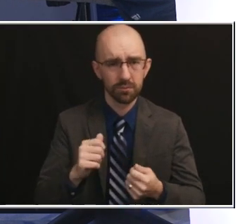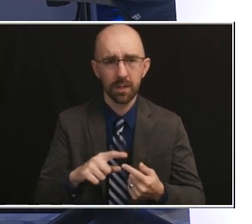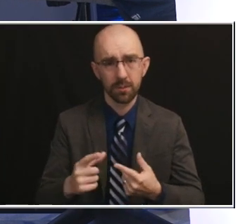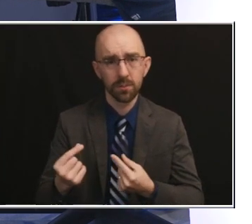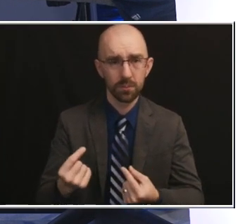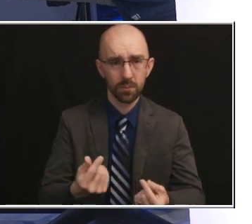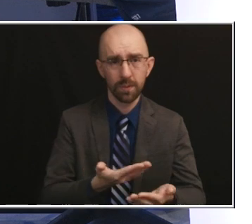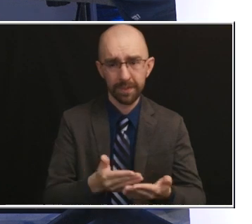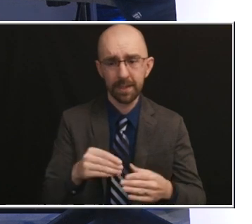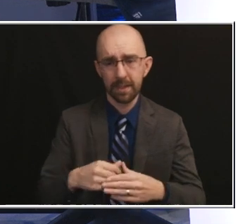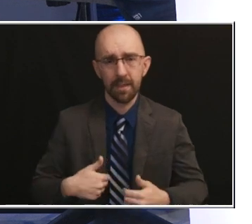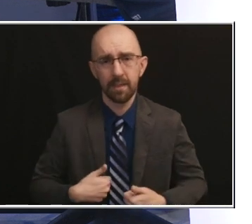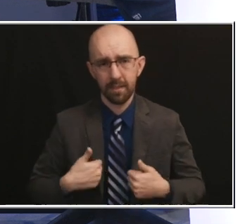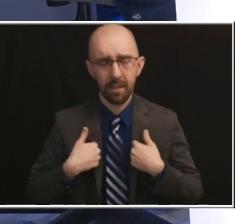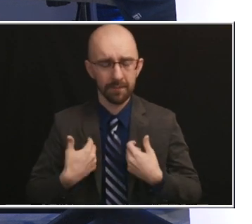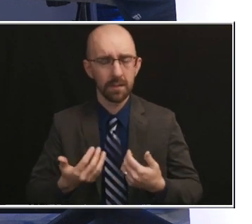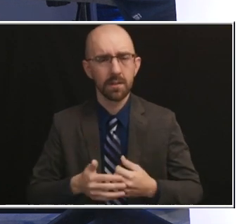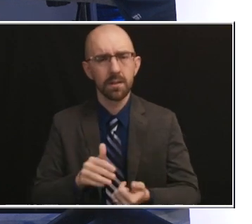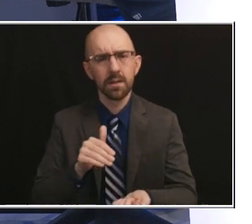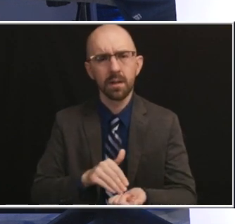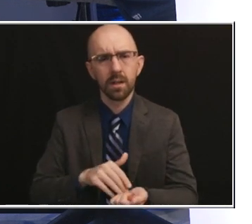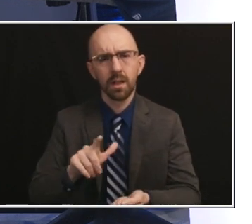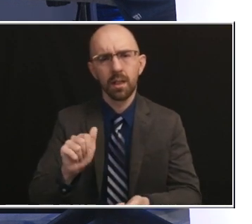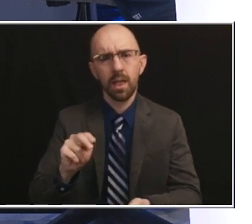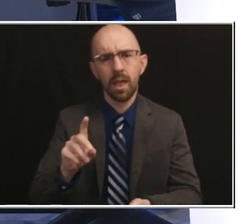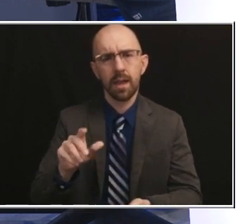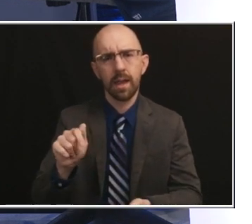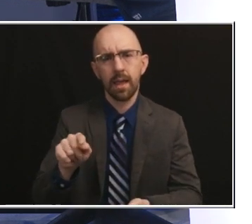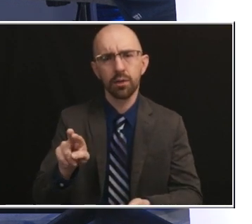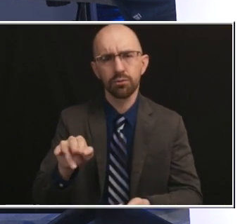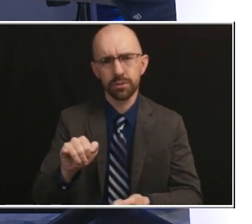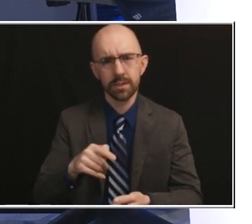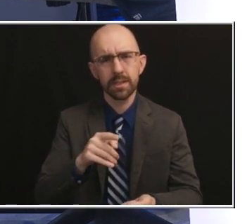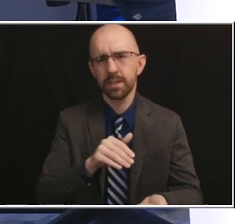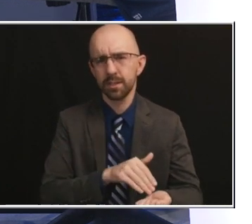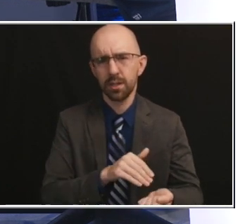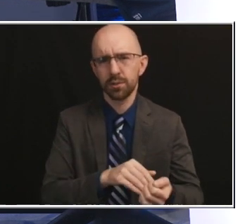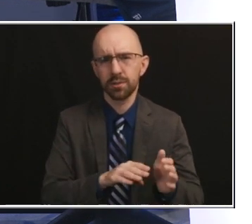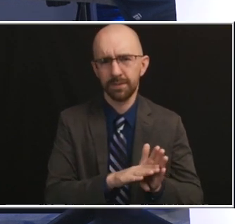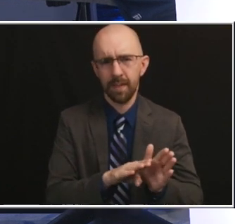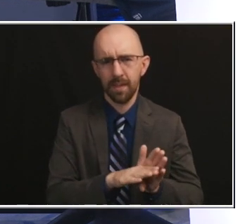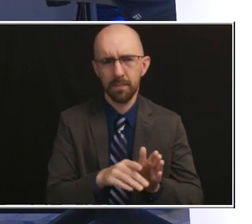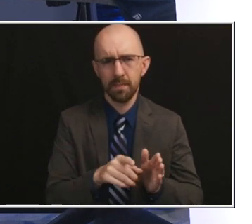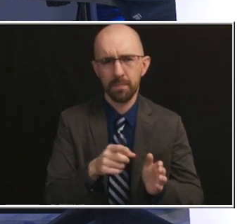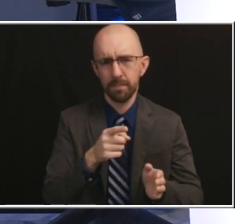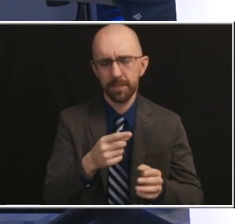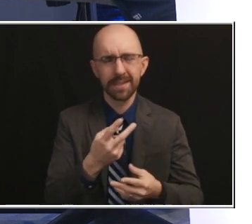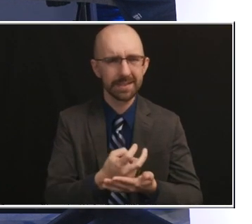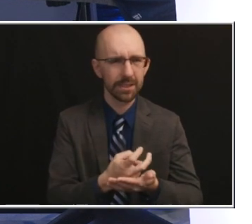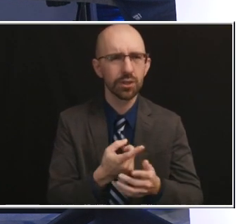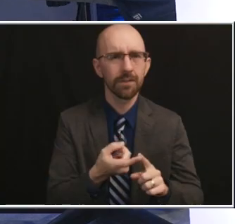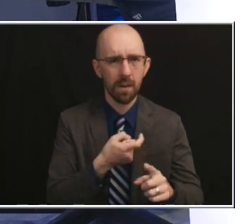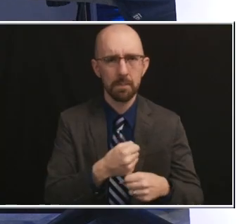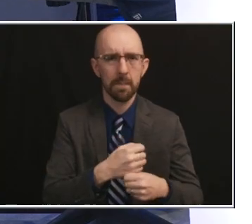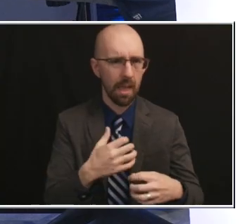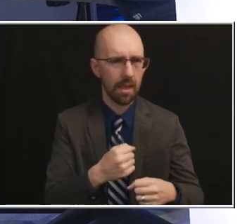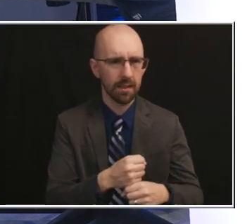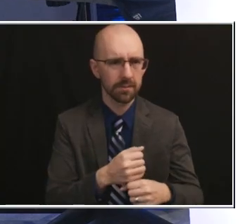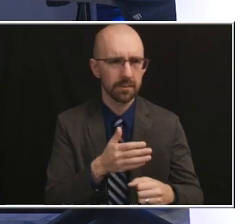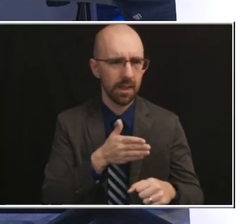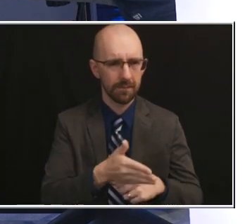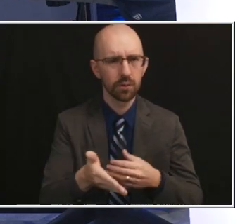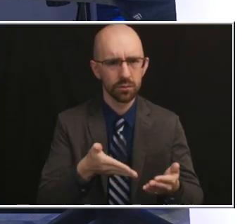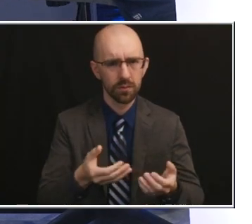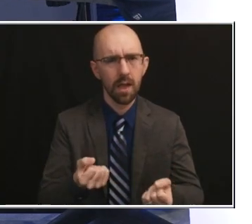life. Dr. Landazuri, Dr. Jarzen developed seizures from the blast injury while he was serving. How many of your patients